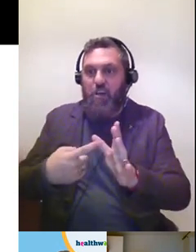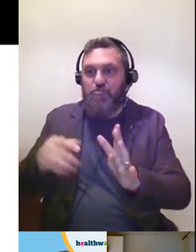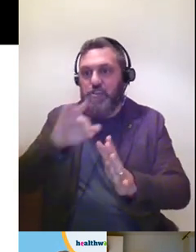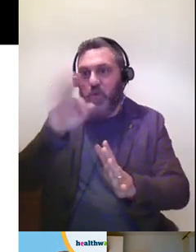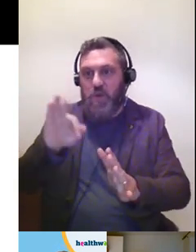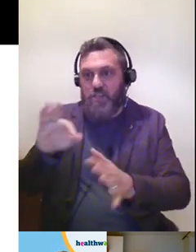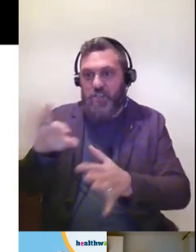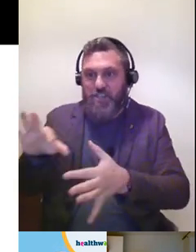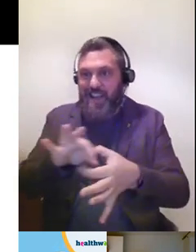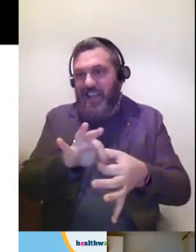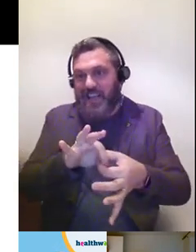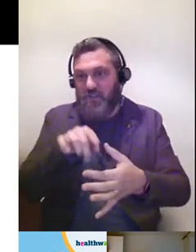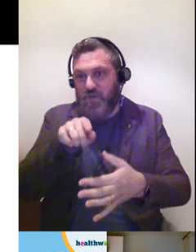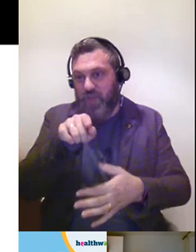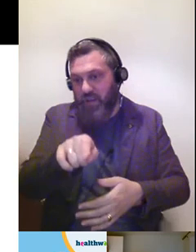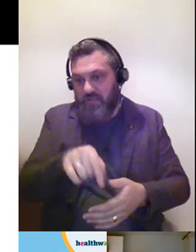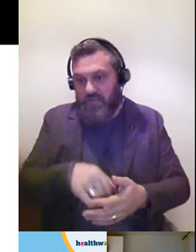Yes.